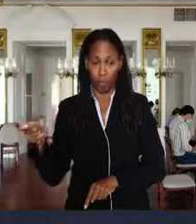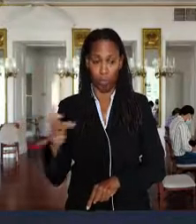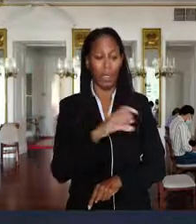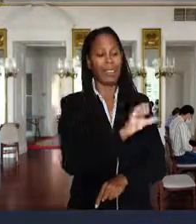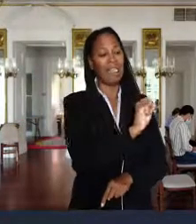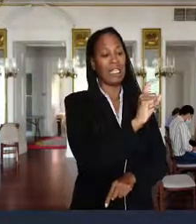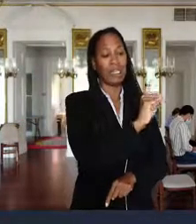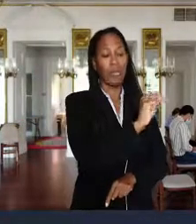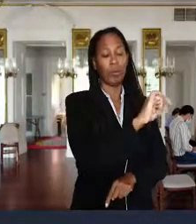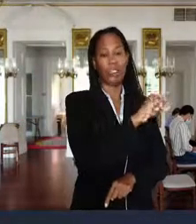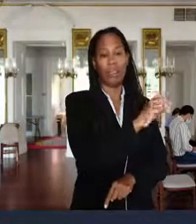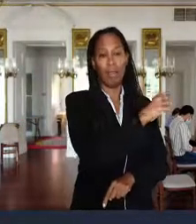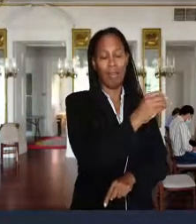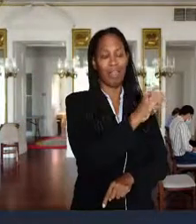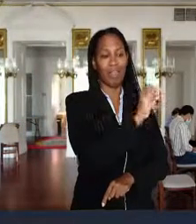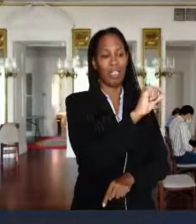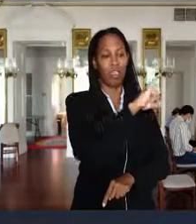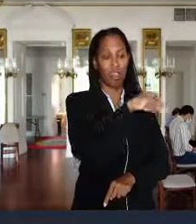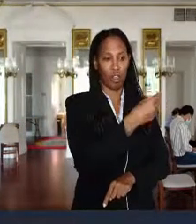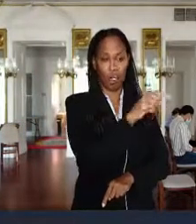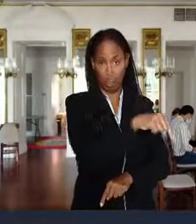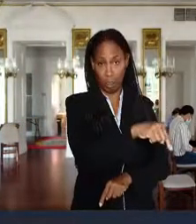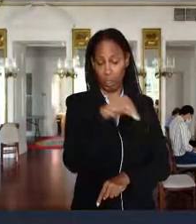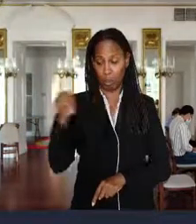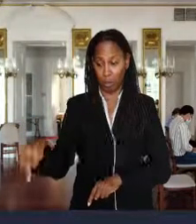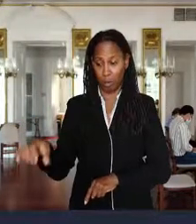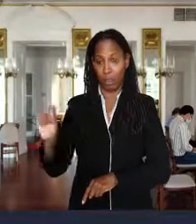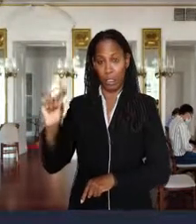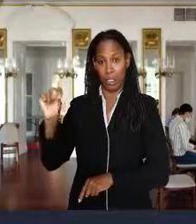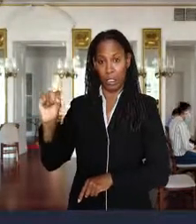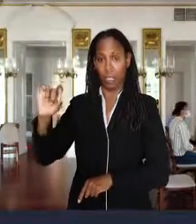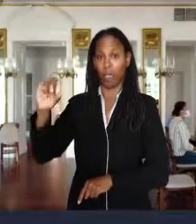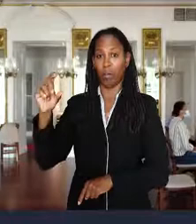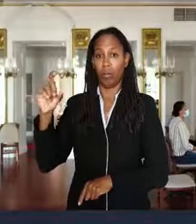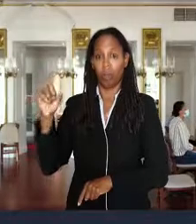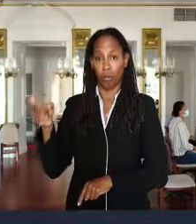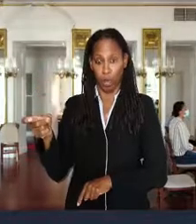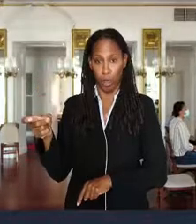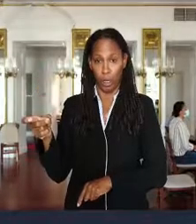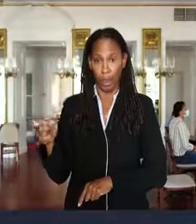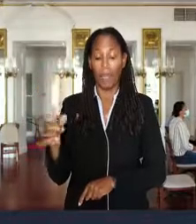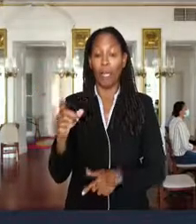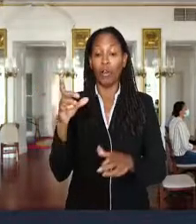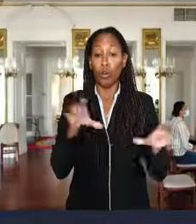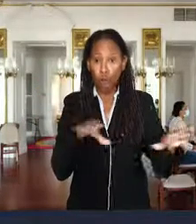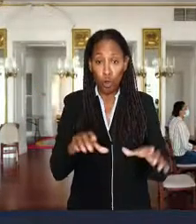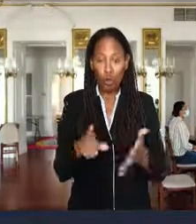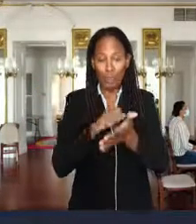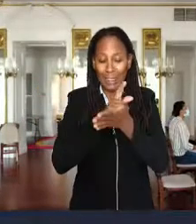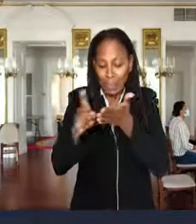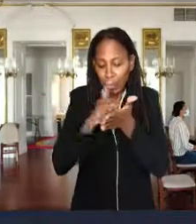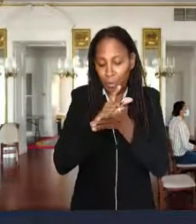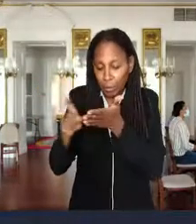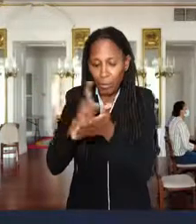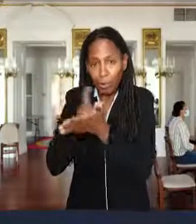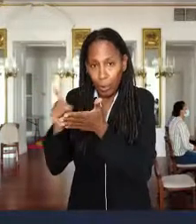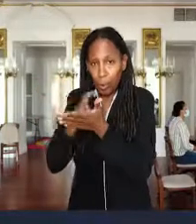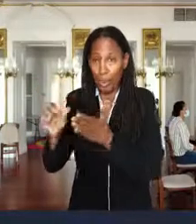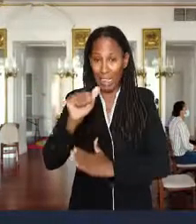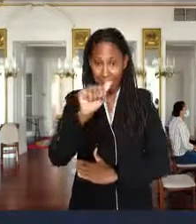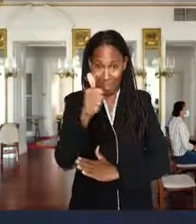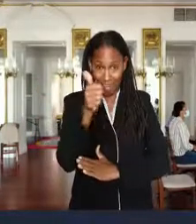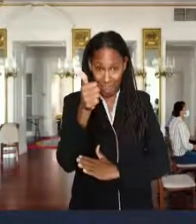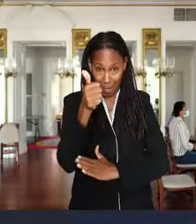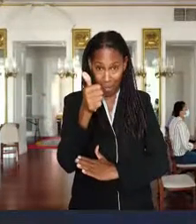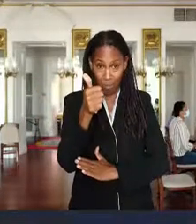District, one in the St. Croix District. We're going to do that every week for 10 solid weeks. So please go out there and get your